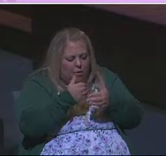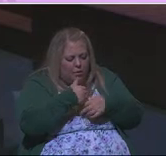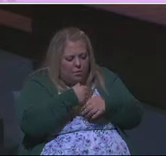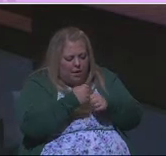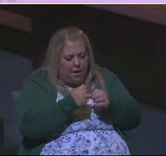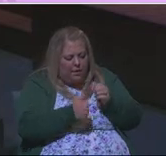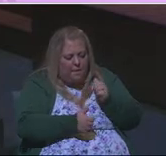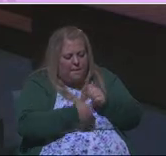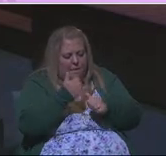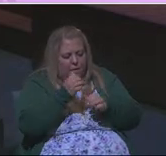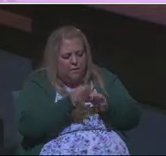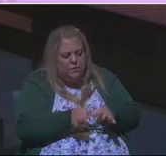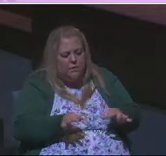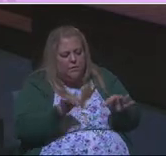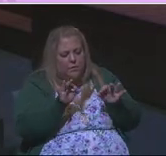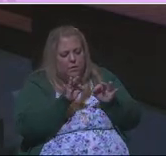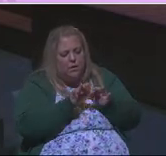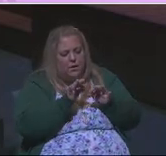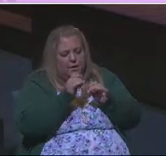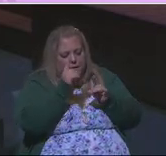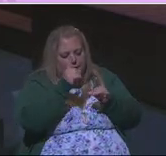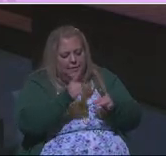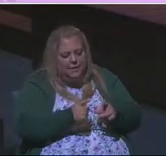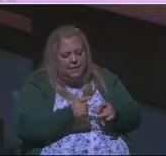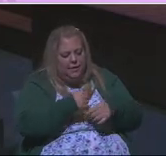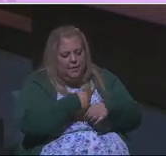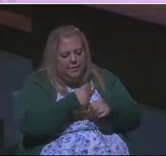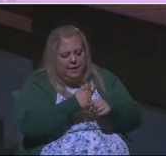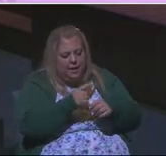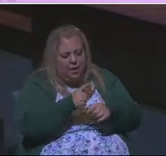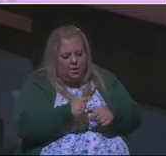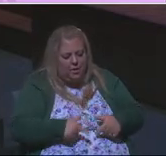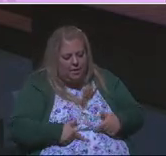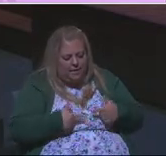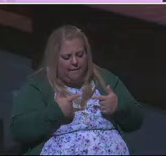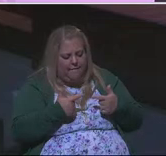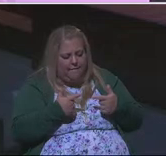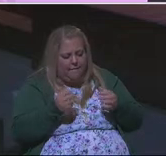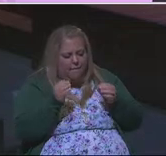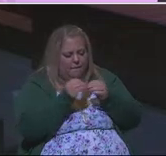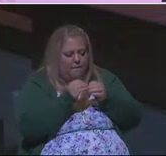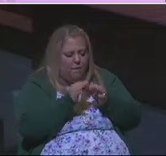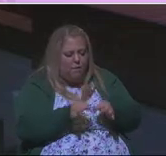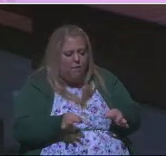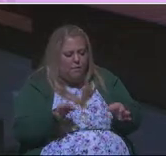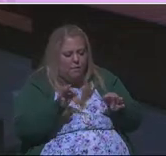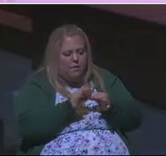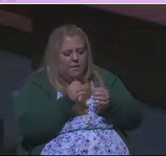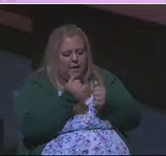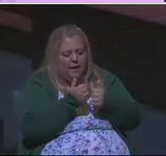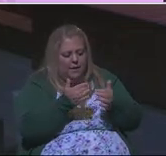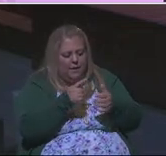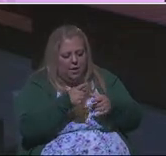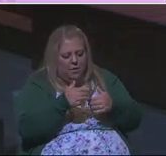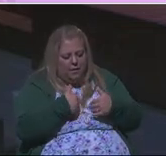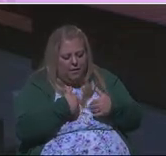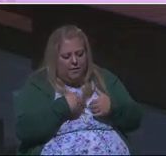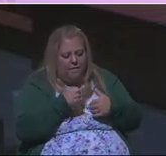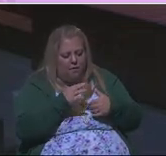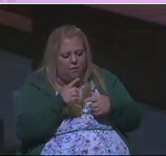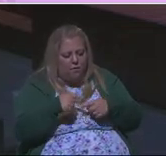decision you could ever make in your life. More important than anything you have ever or will ever